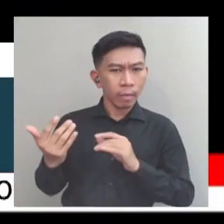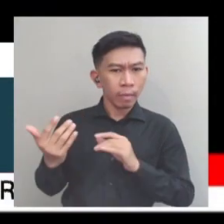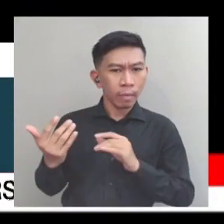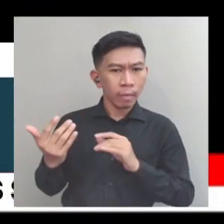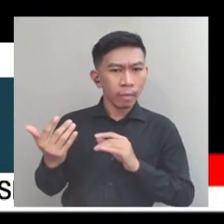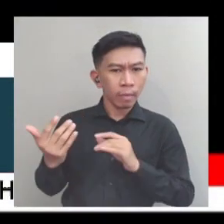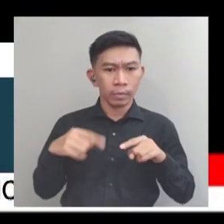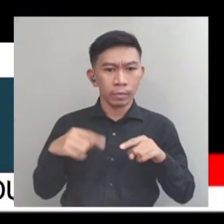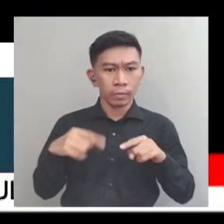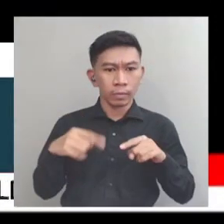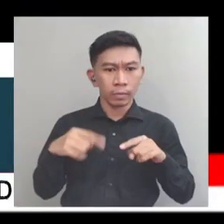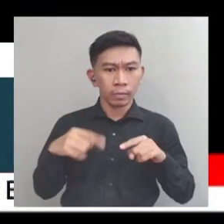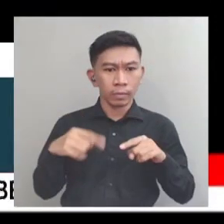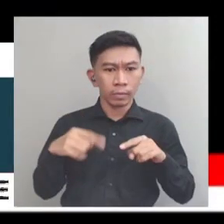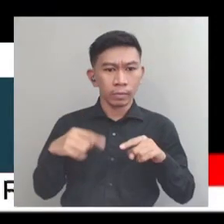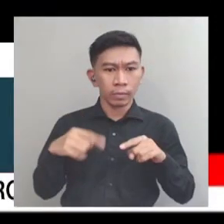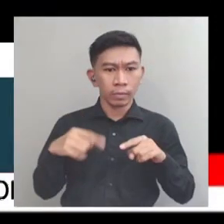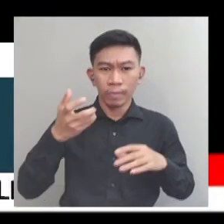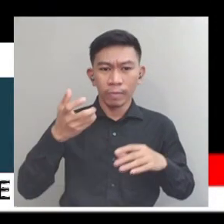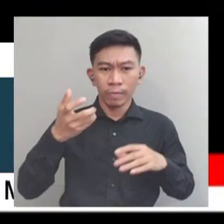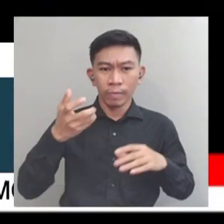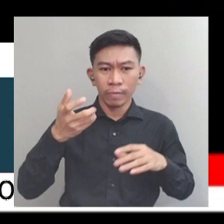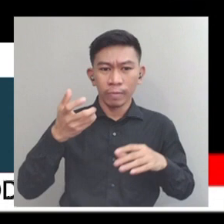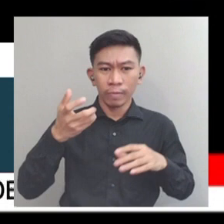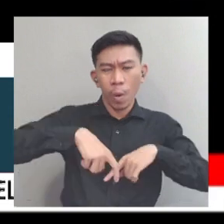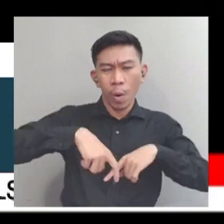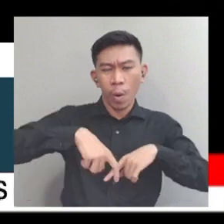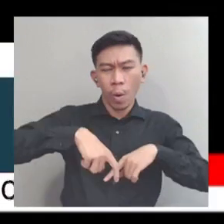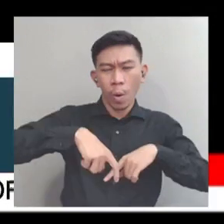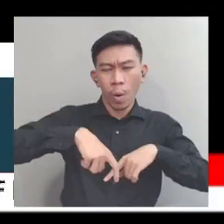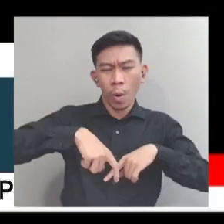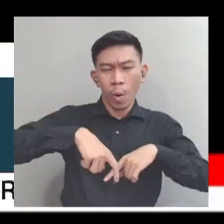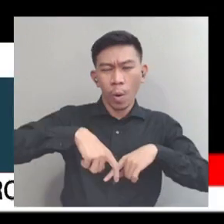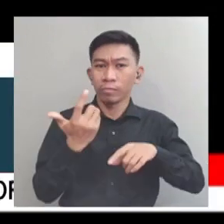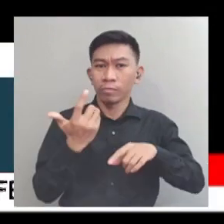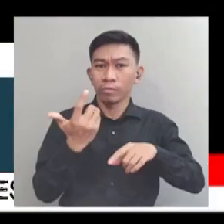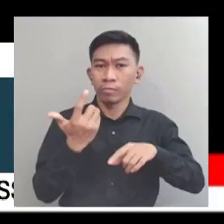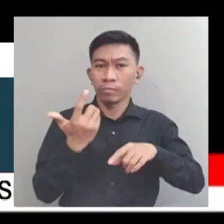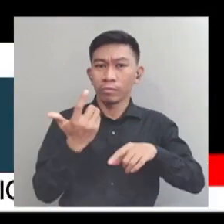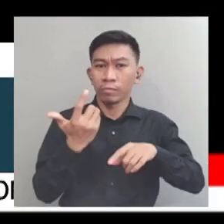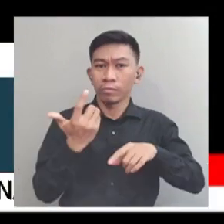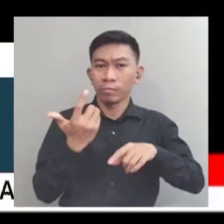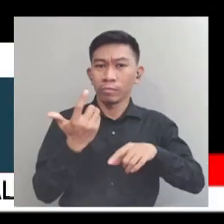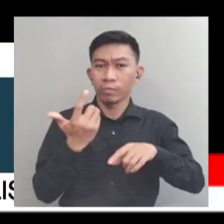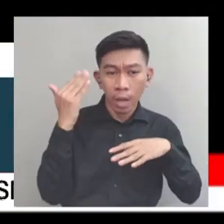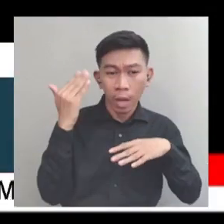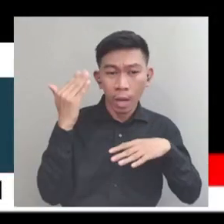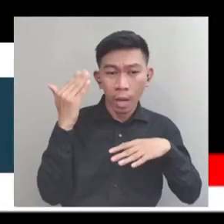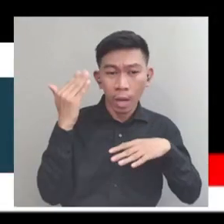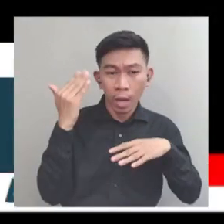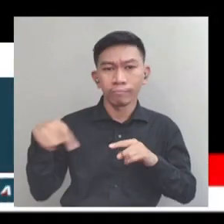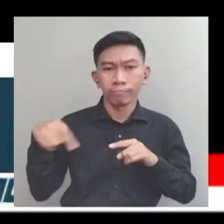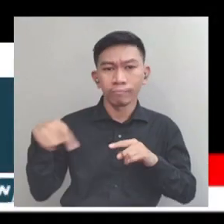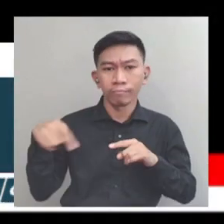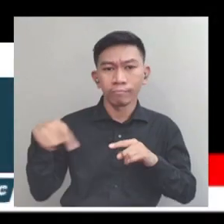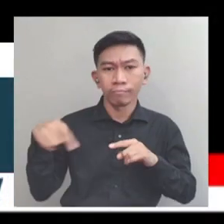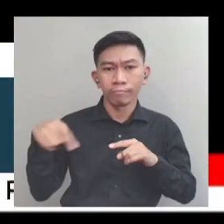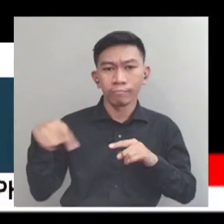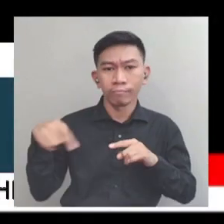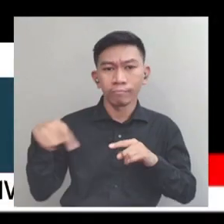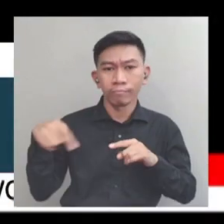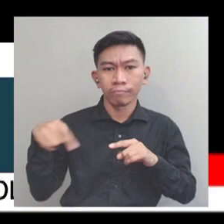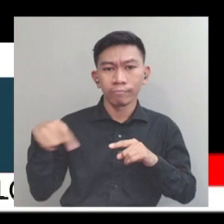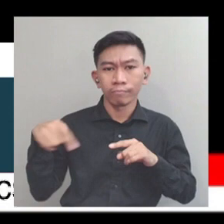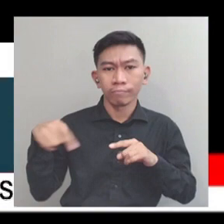in the back of the session floor. Of course, we have to remind ourselves that we are nationally elected leaders. We